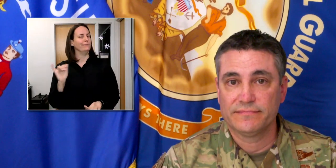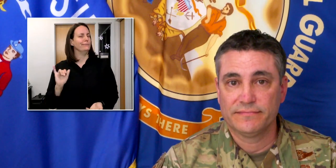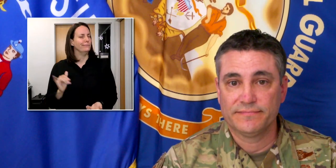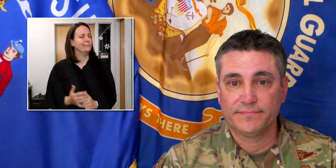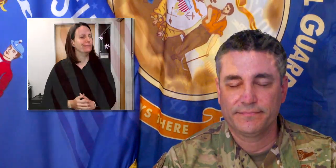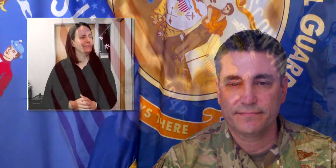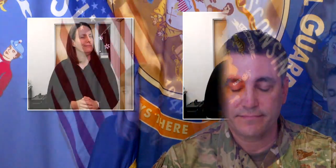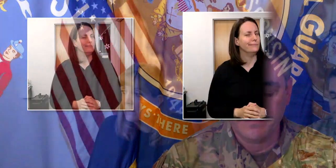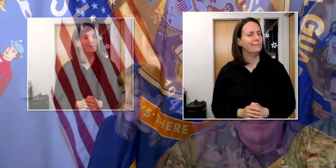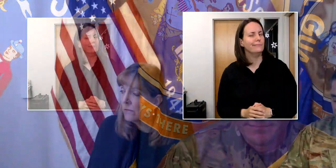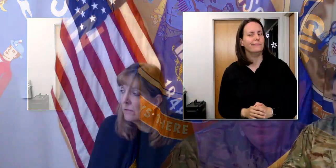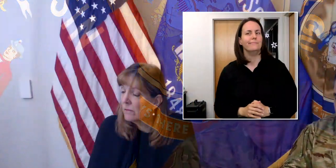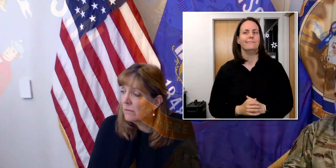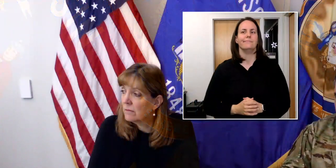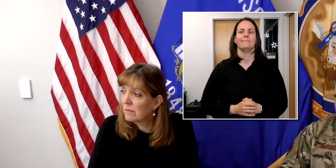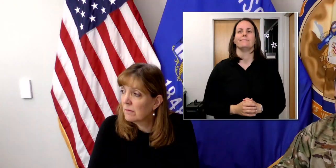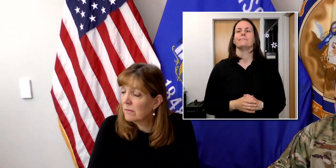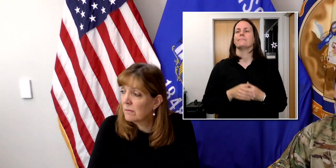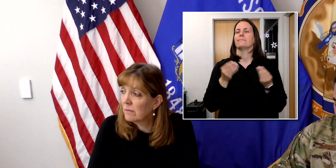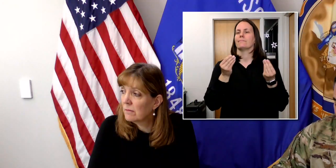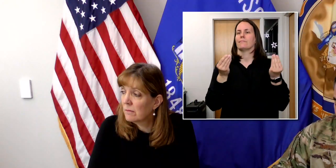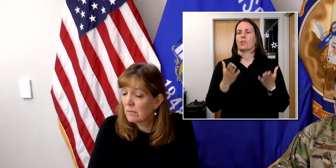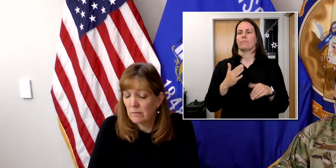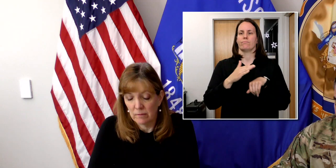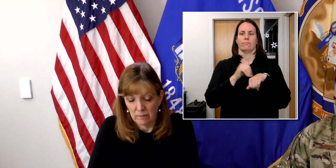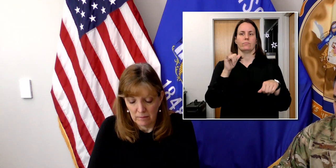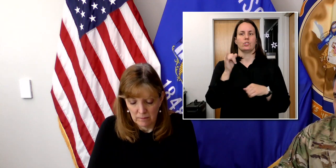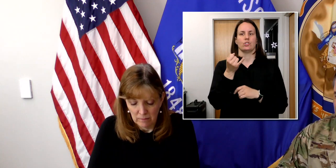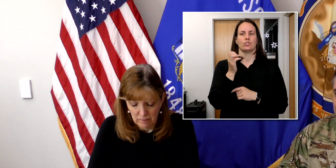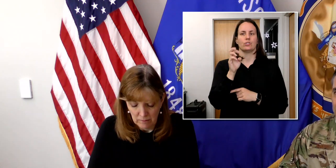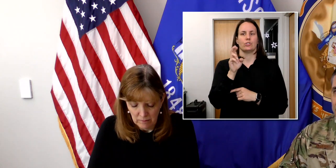Thank you. We'll next go to Jeremy Janine with Urban Milwaukee.